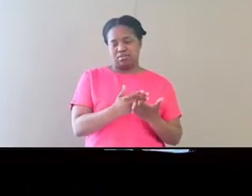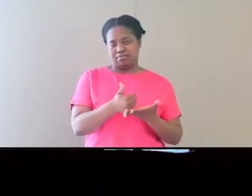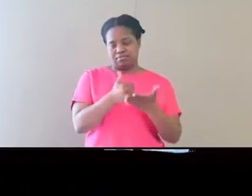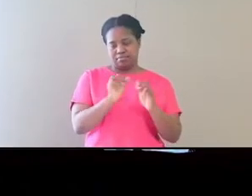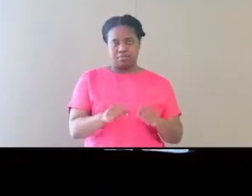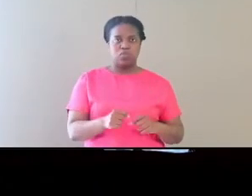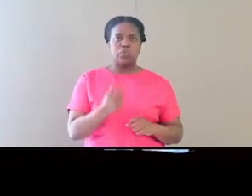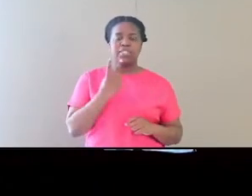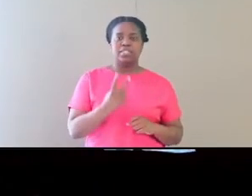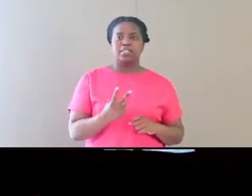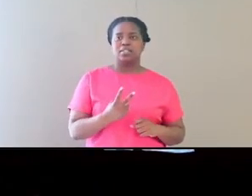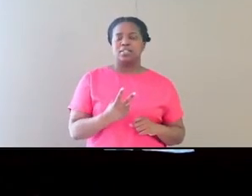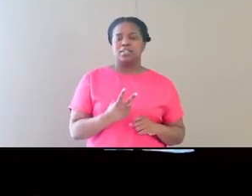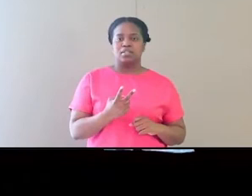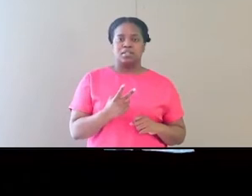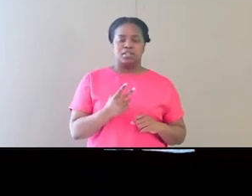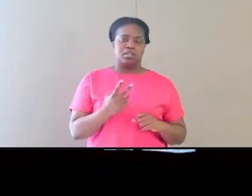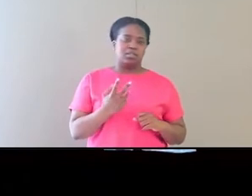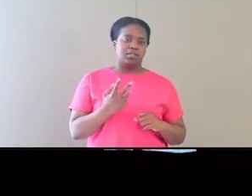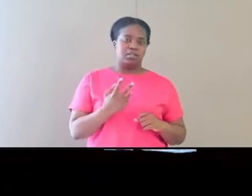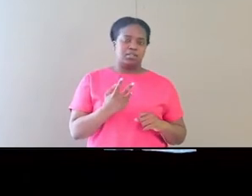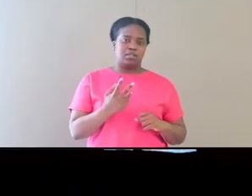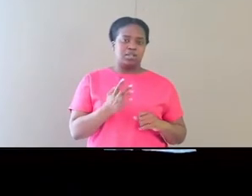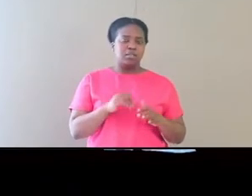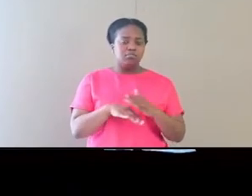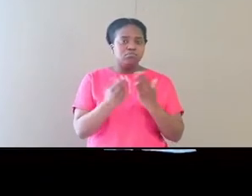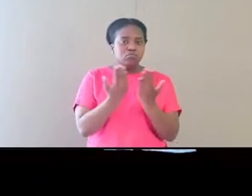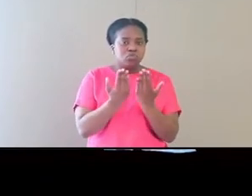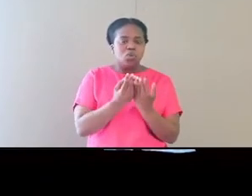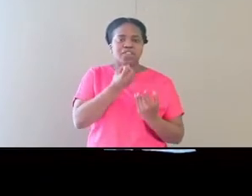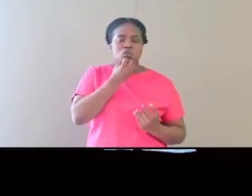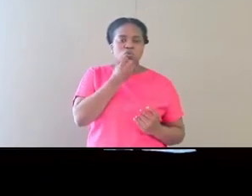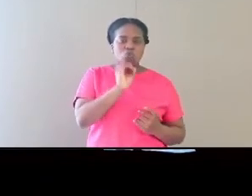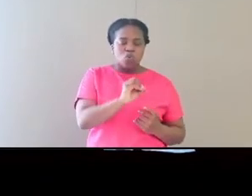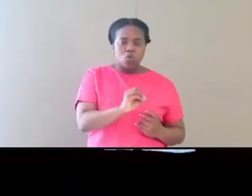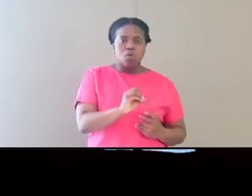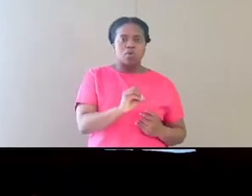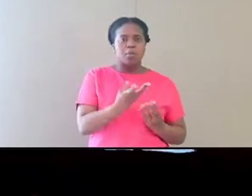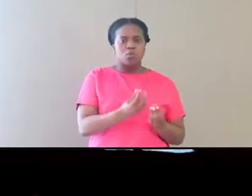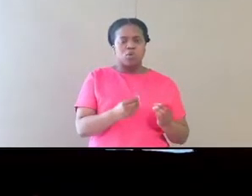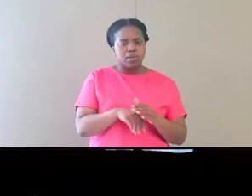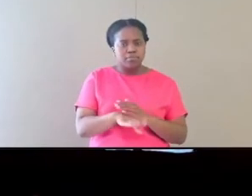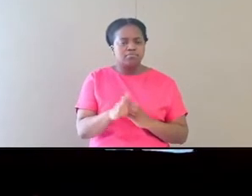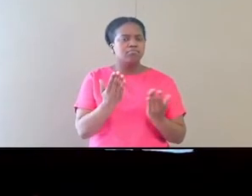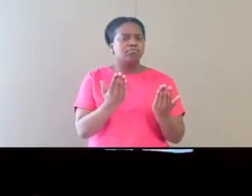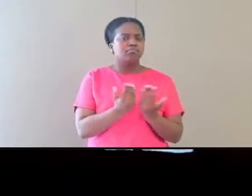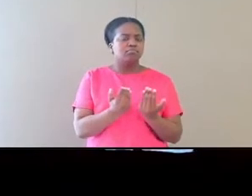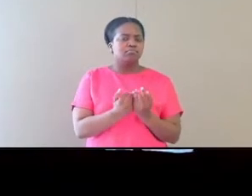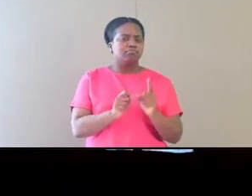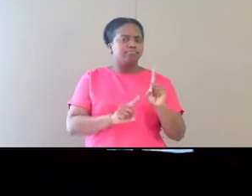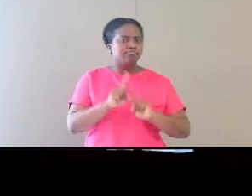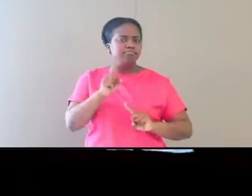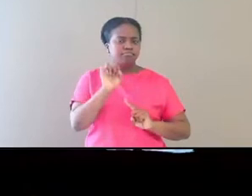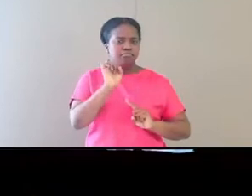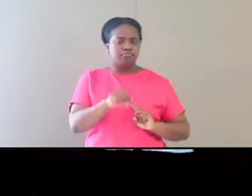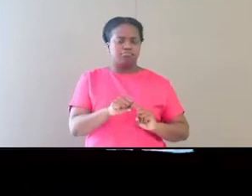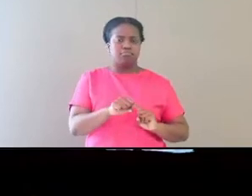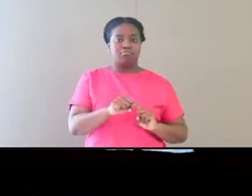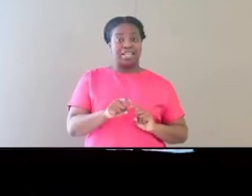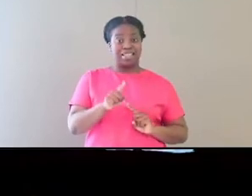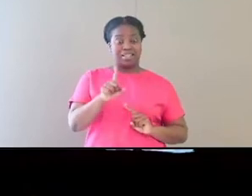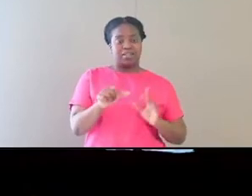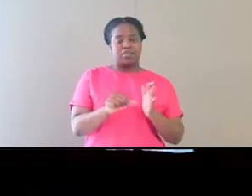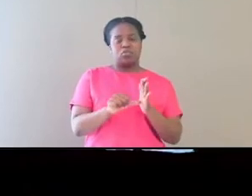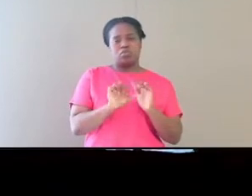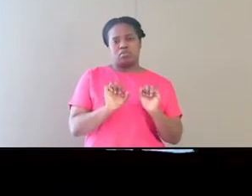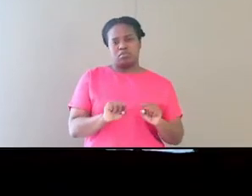We see improved educational outcomes in better grade progression rates, and so on. There are impacts for adolescents. These are really important. I'll